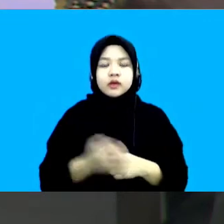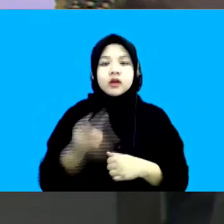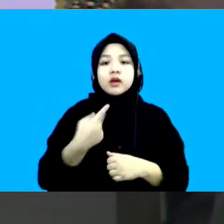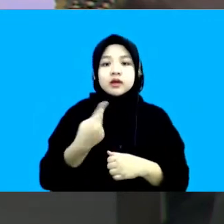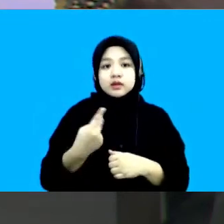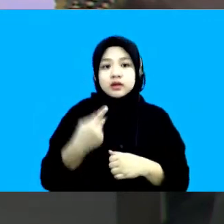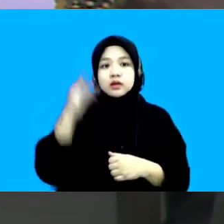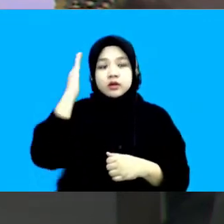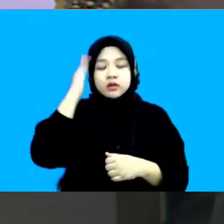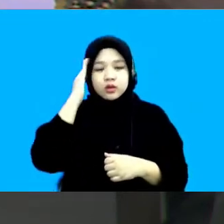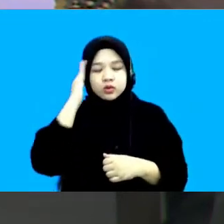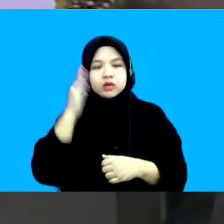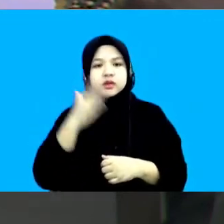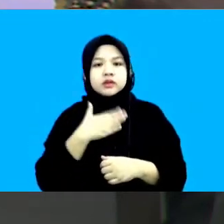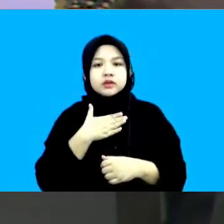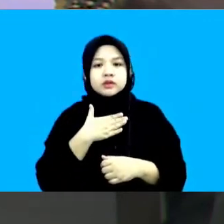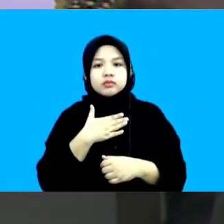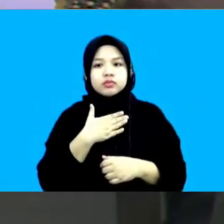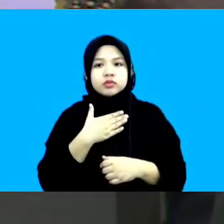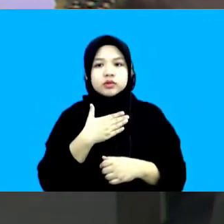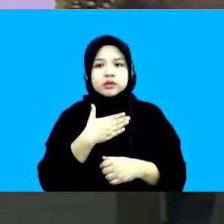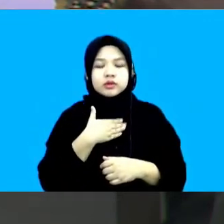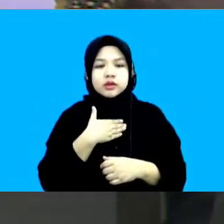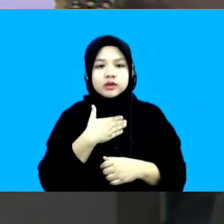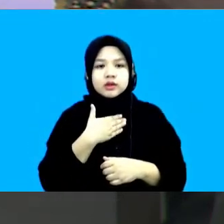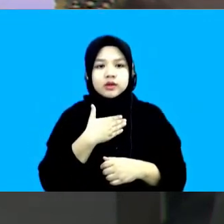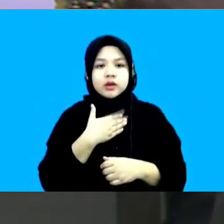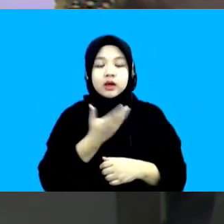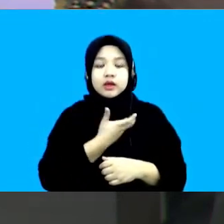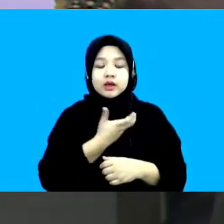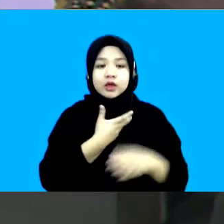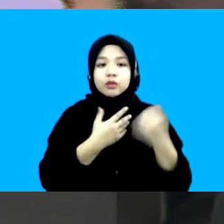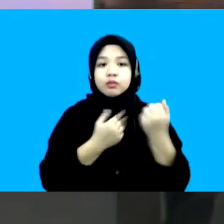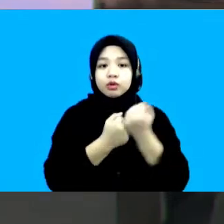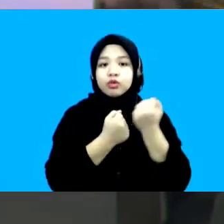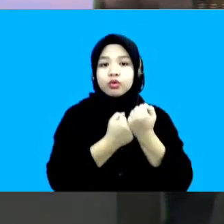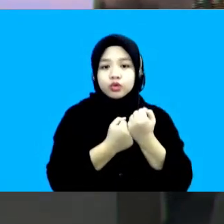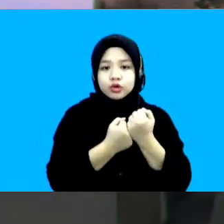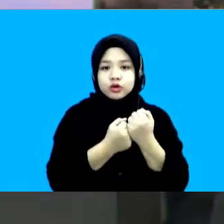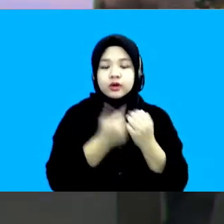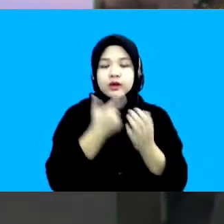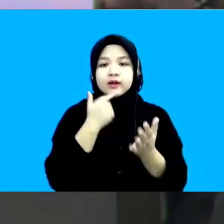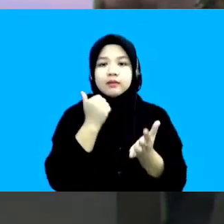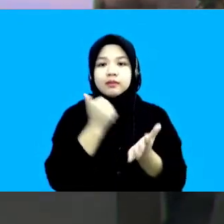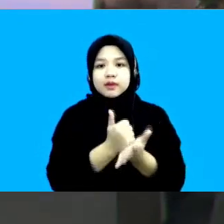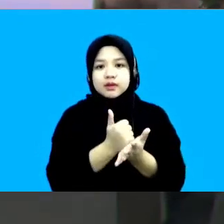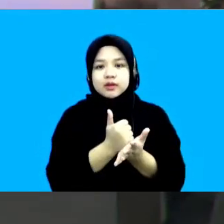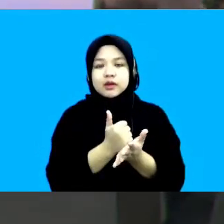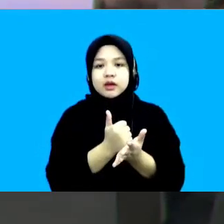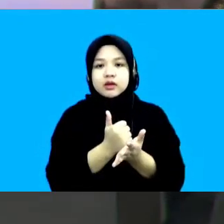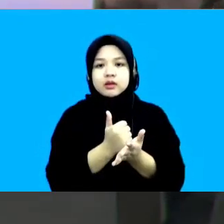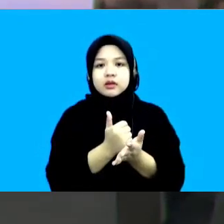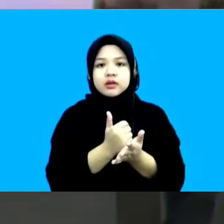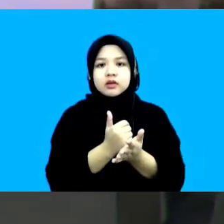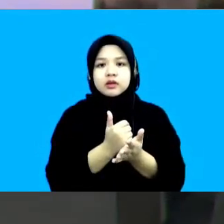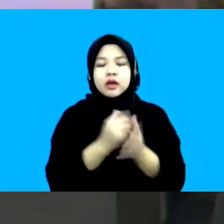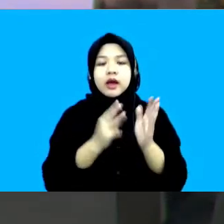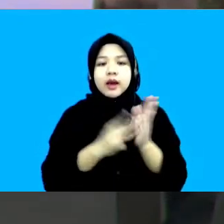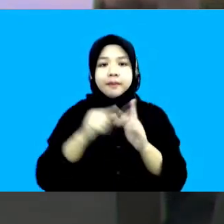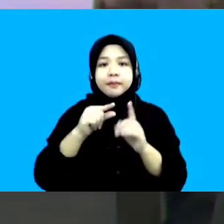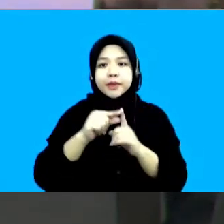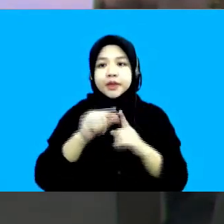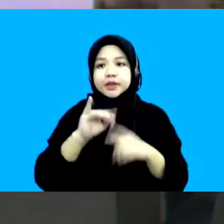have those things that they have, but because the activities that allow us to have those kind of goods